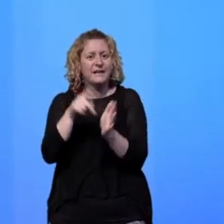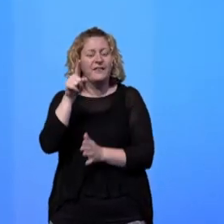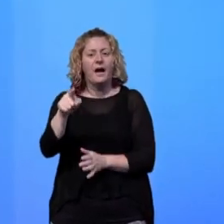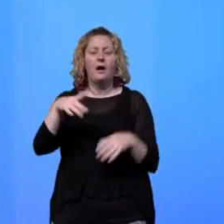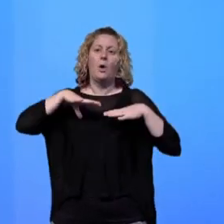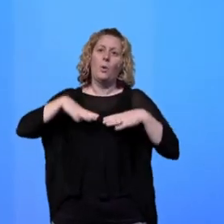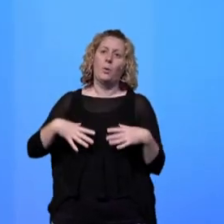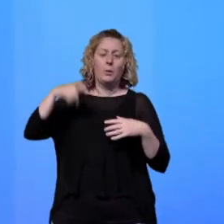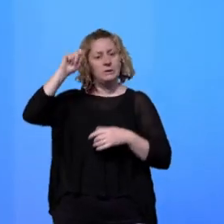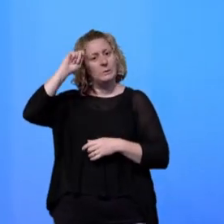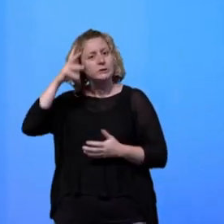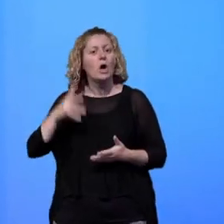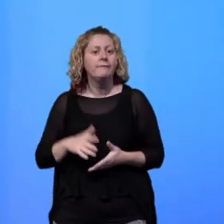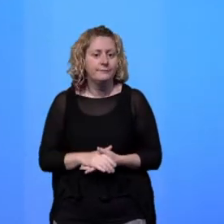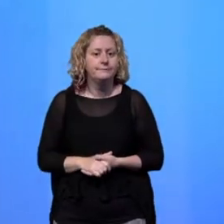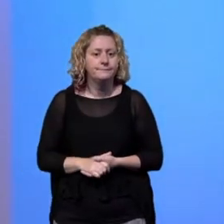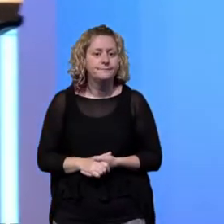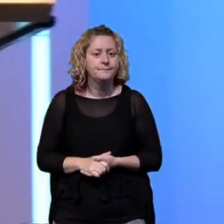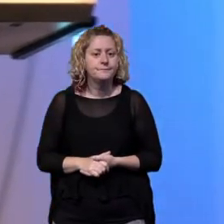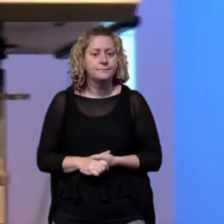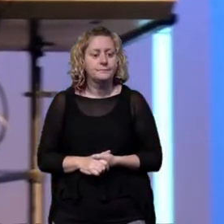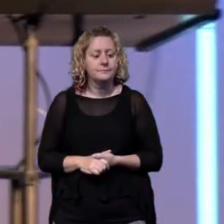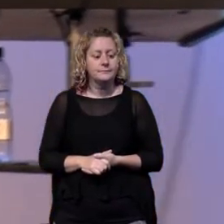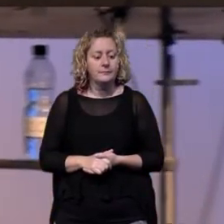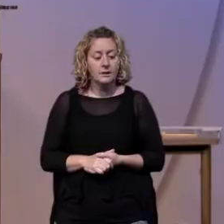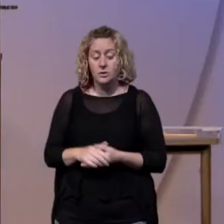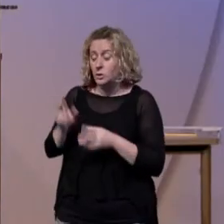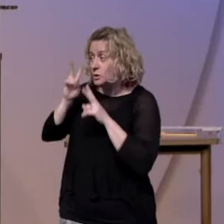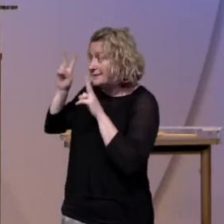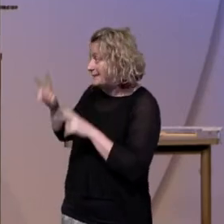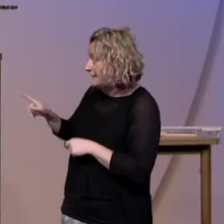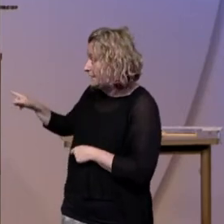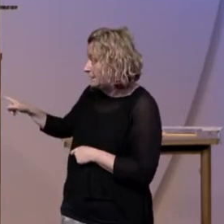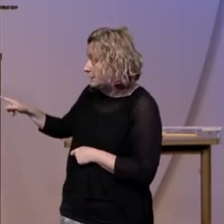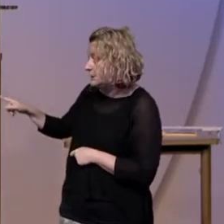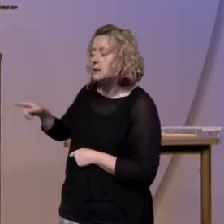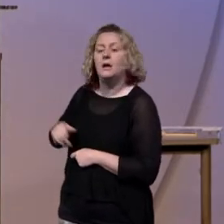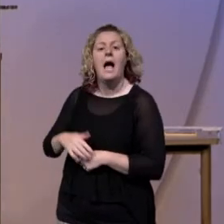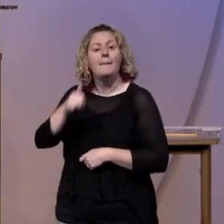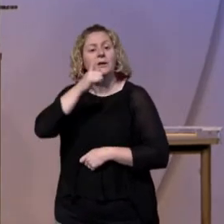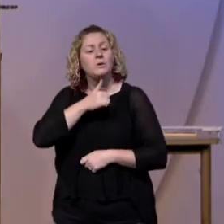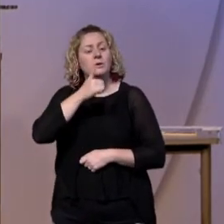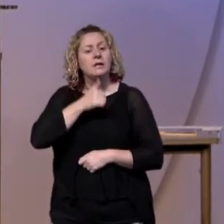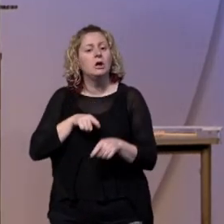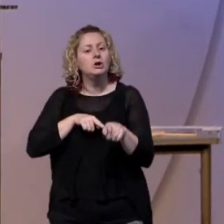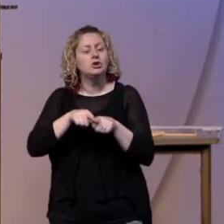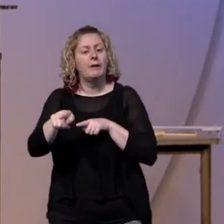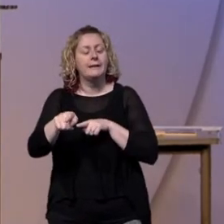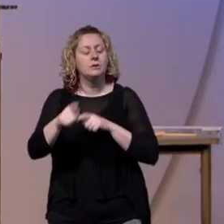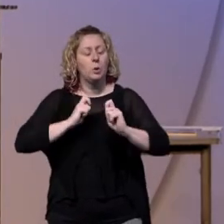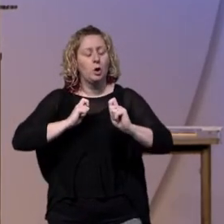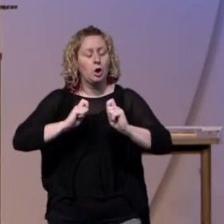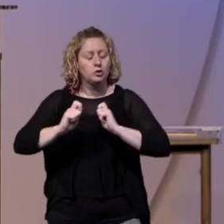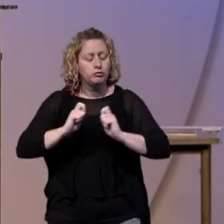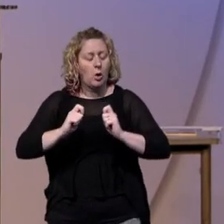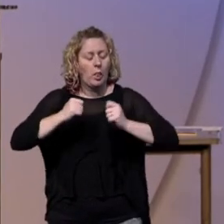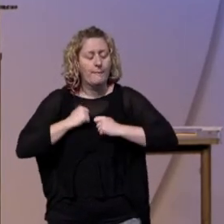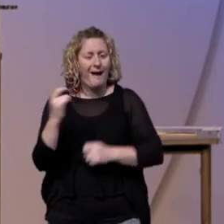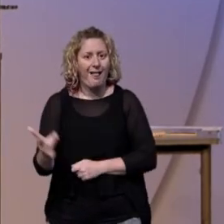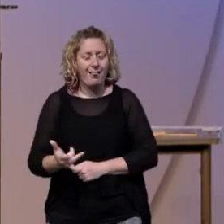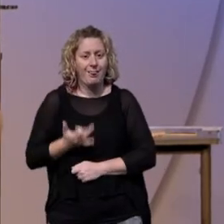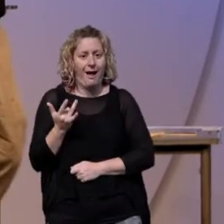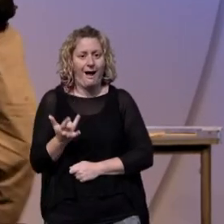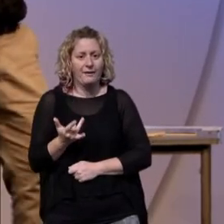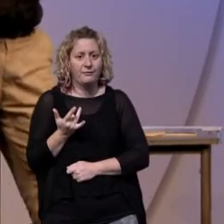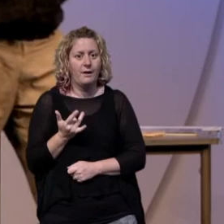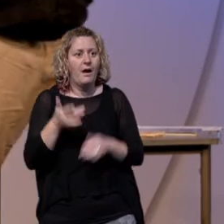there? So can you see, I'm just trying to map myself here and map my wife. I've got to